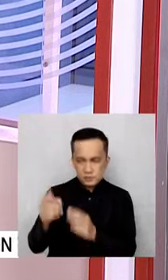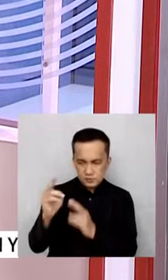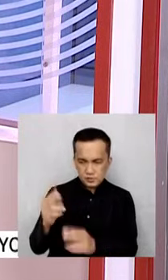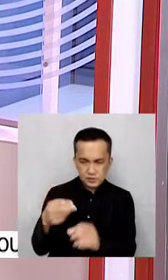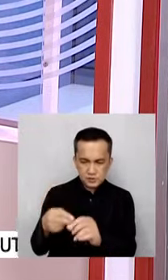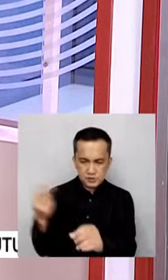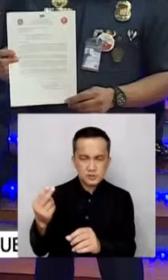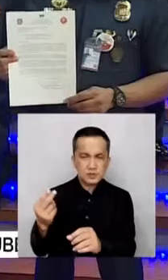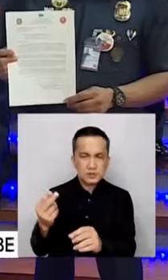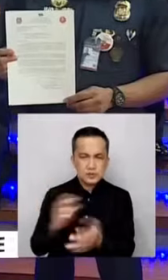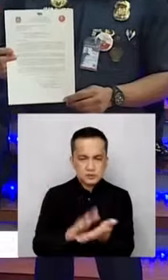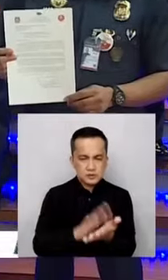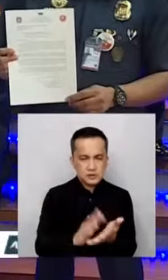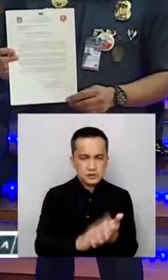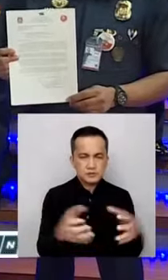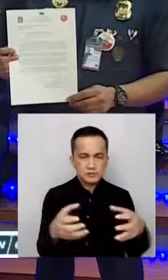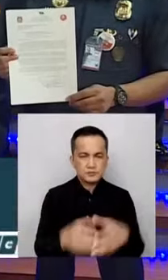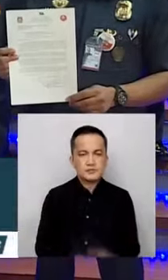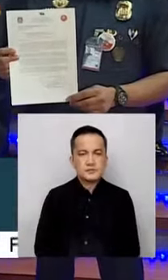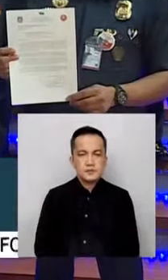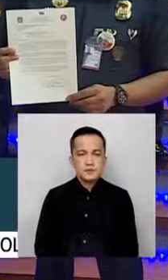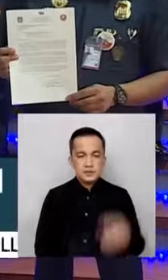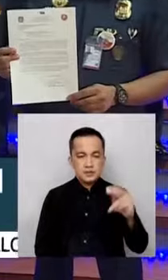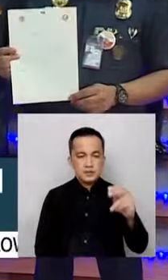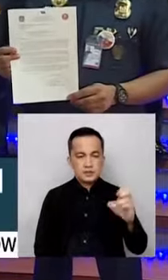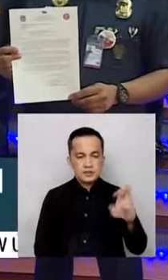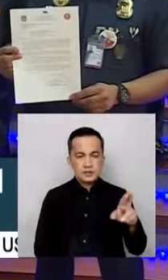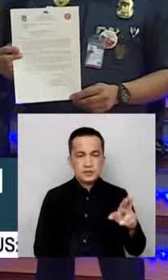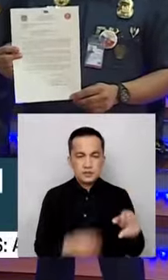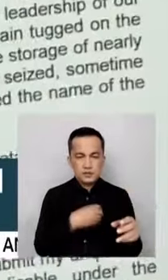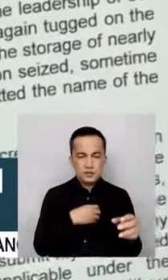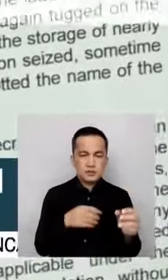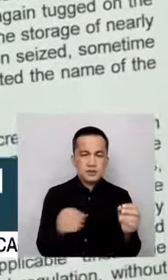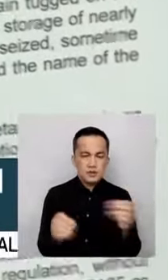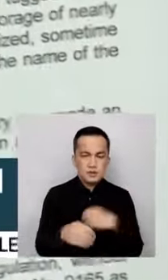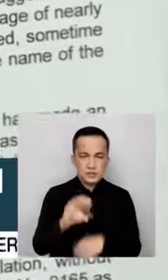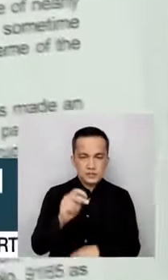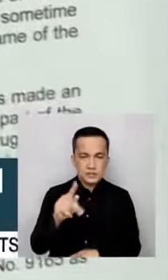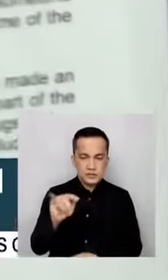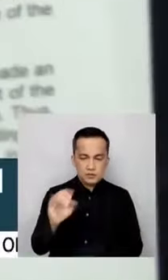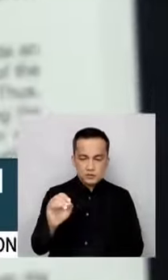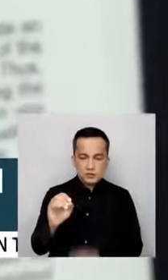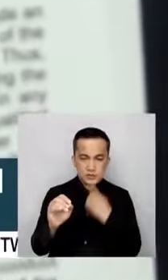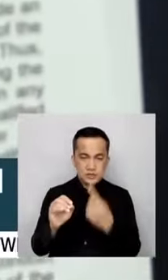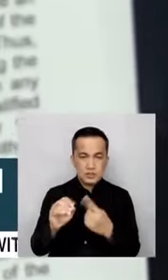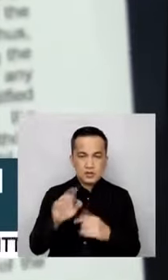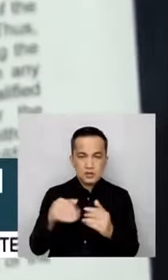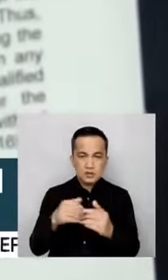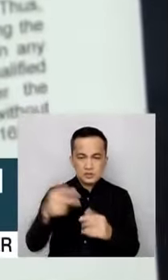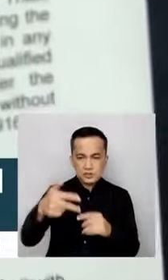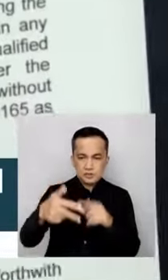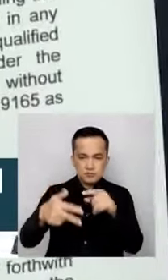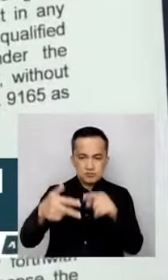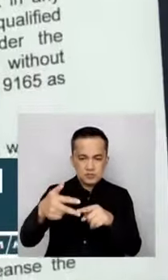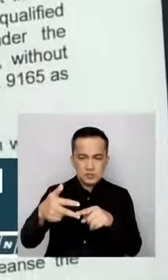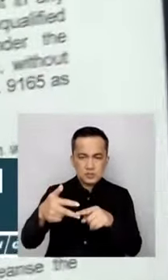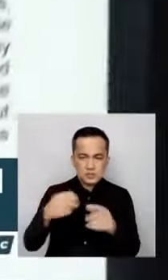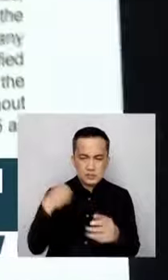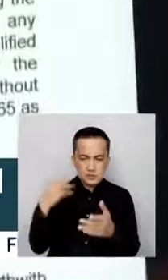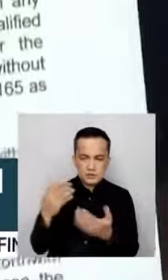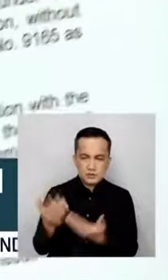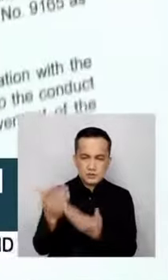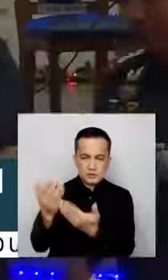cleanse the ranks. The National Capital Region Police Office, or NCRPO, said all of its third-level officials have submitted themselves